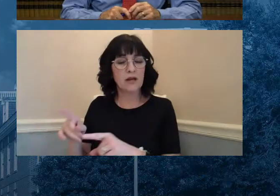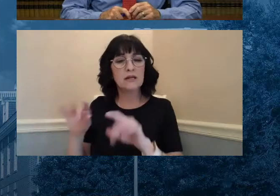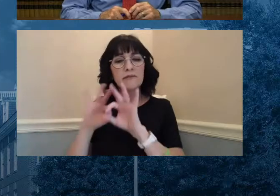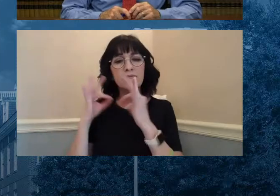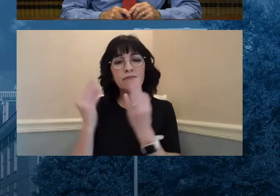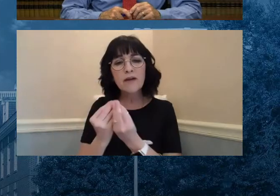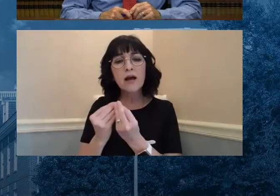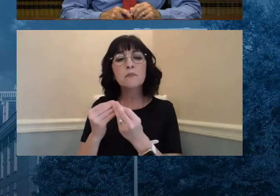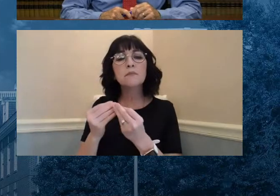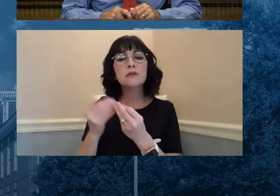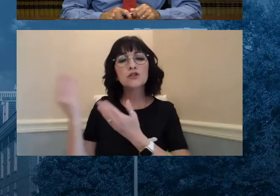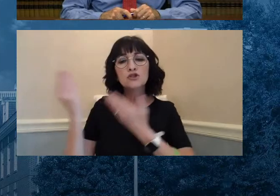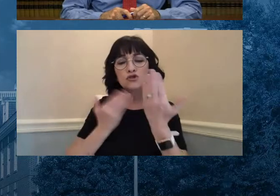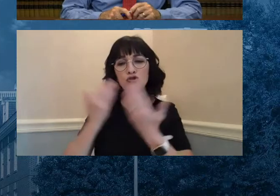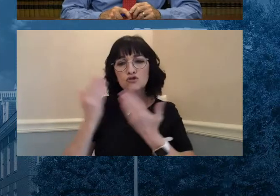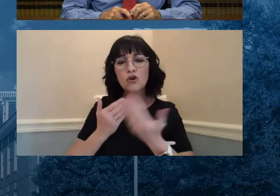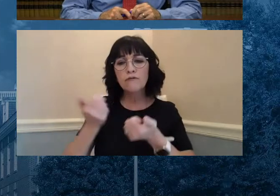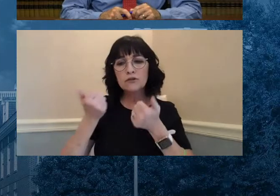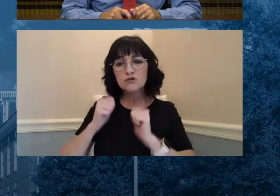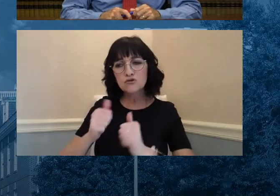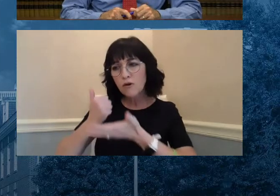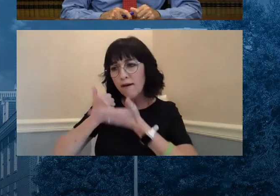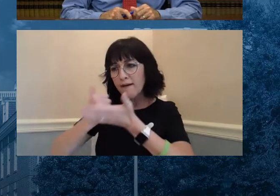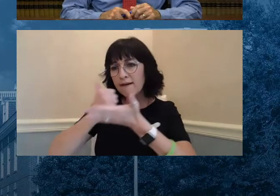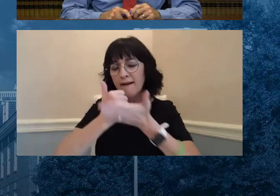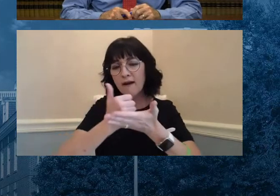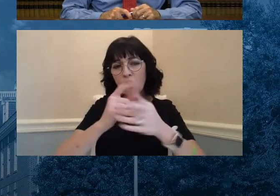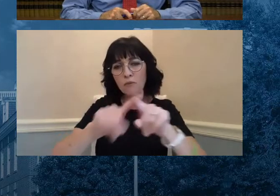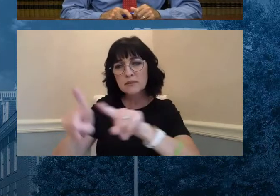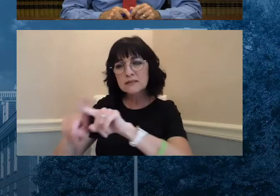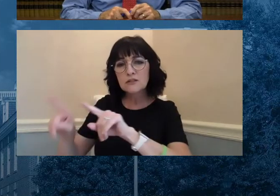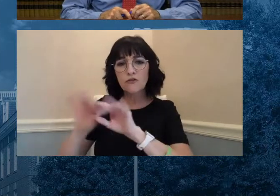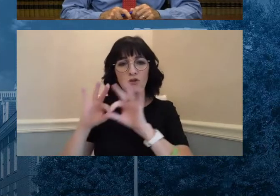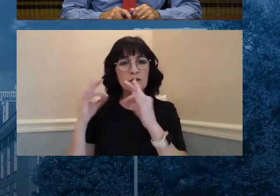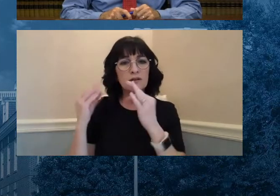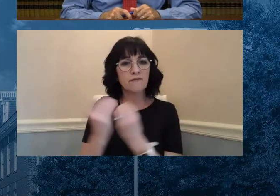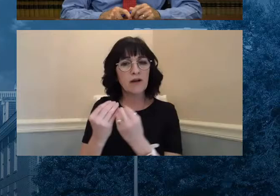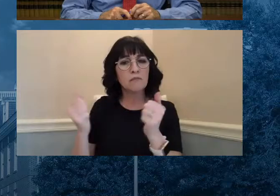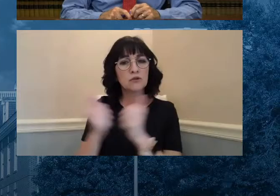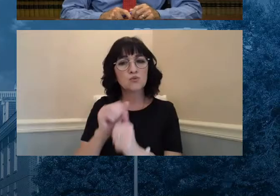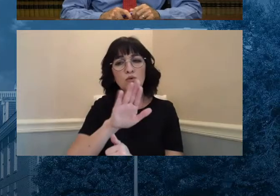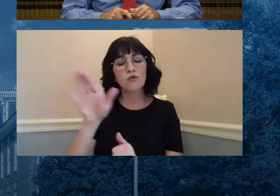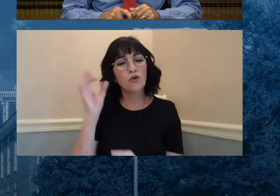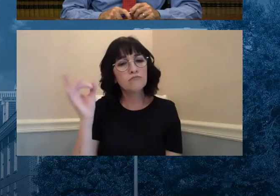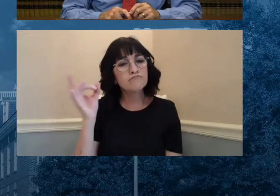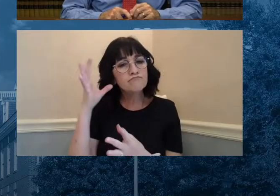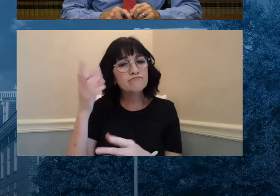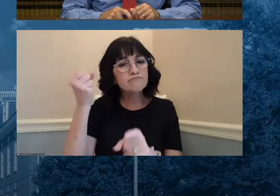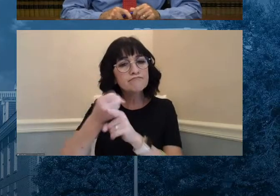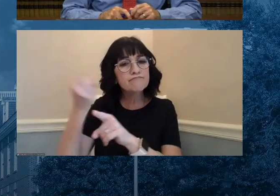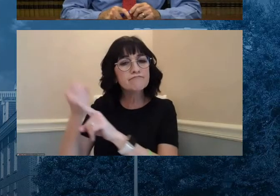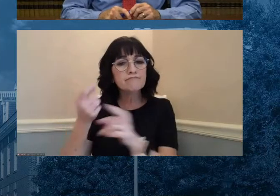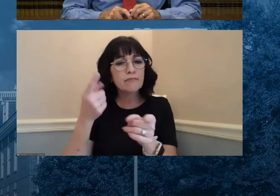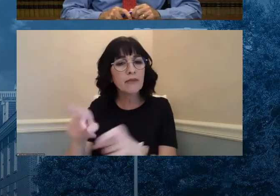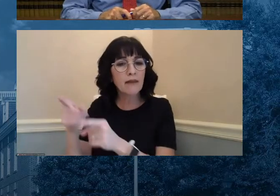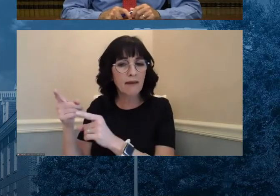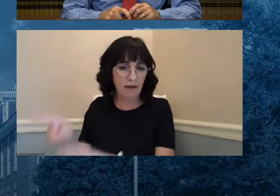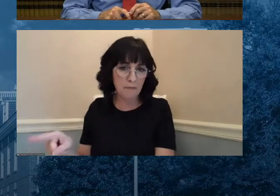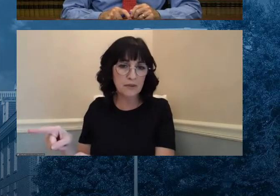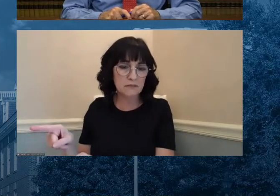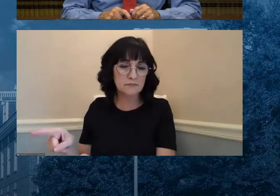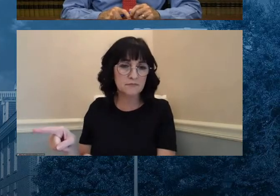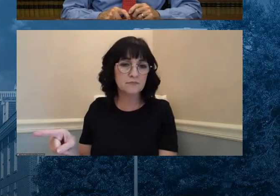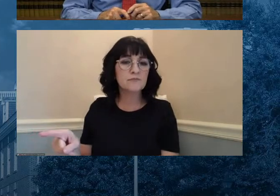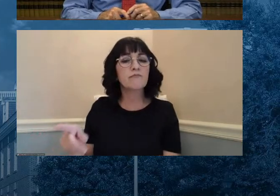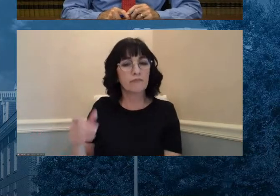address social problems in our state. And the Trauma Matters Delaware will have a series of events throughout this month